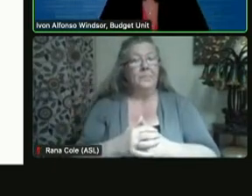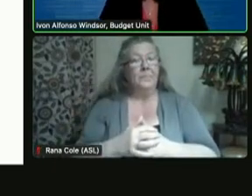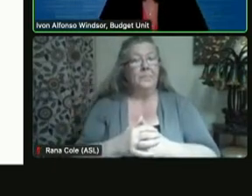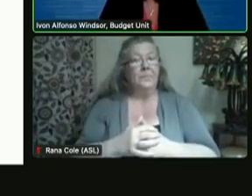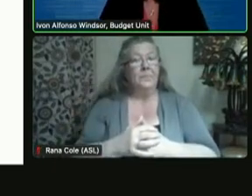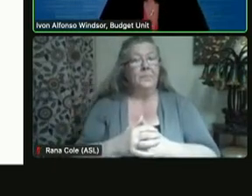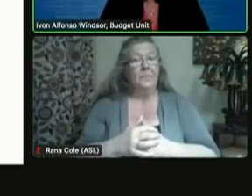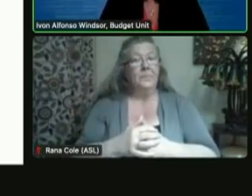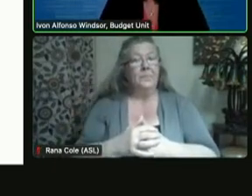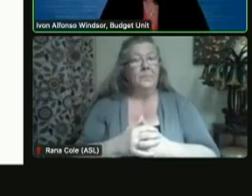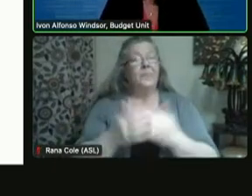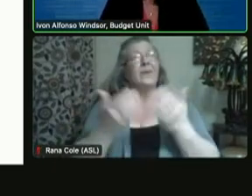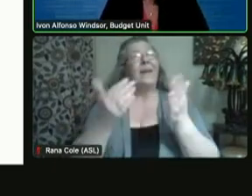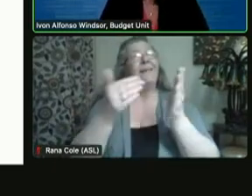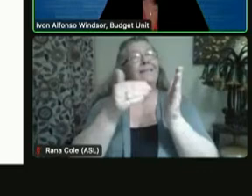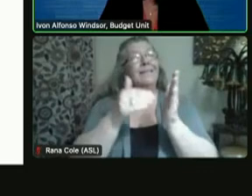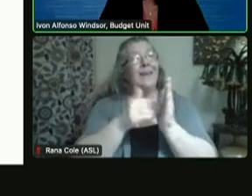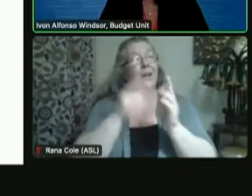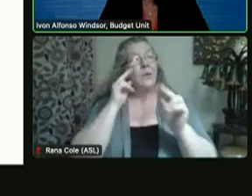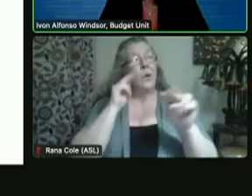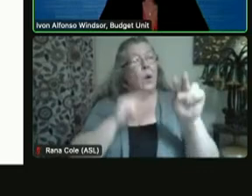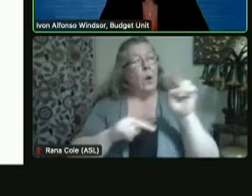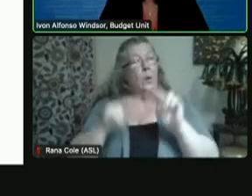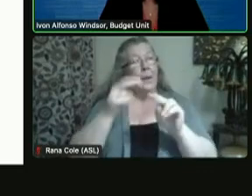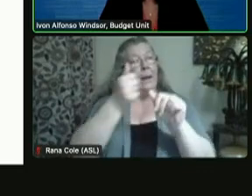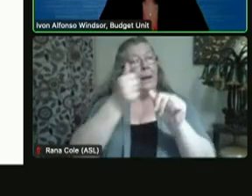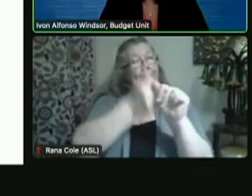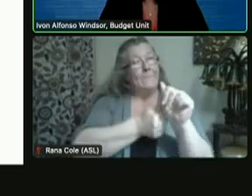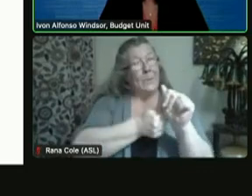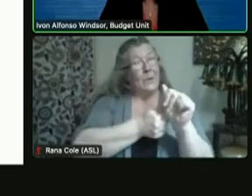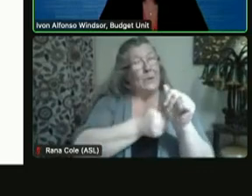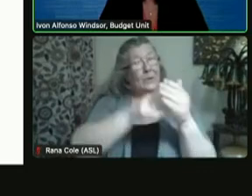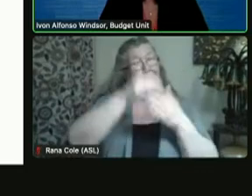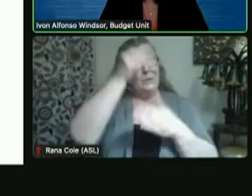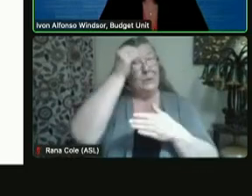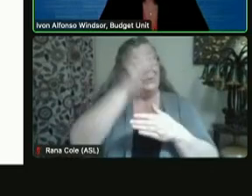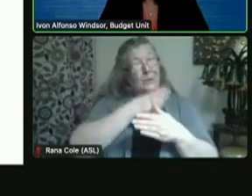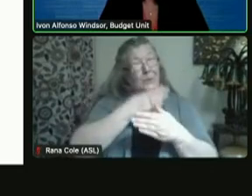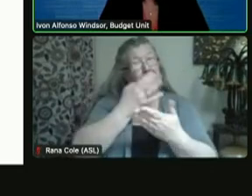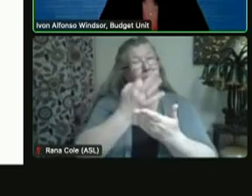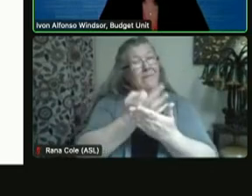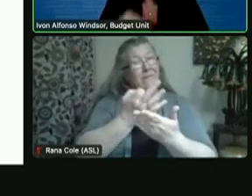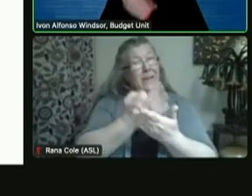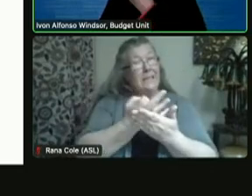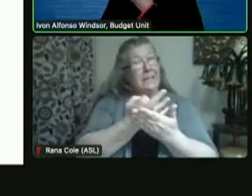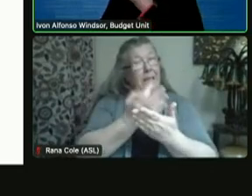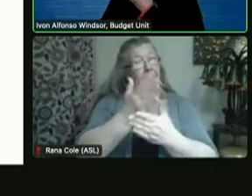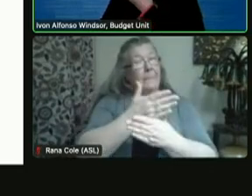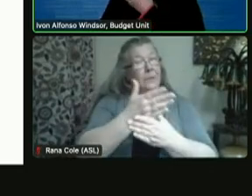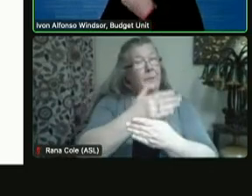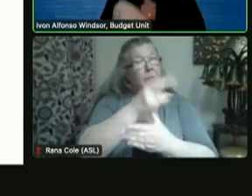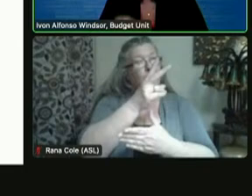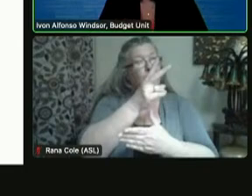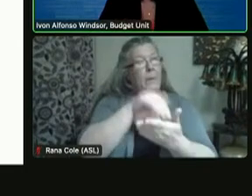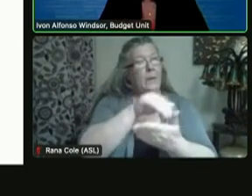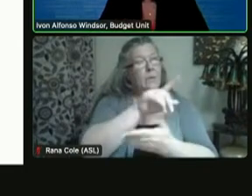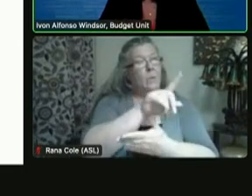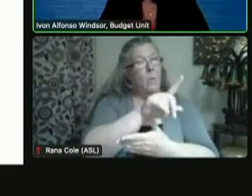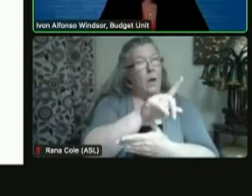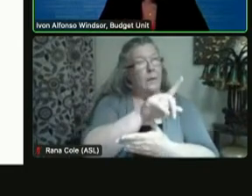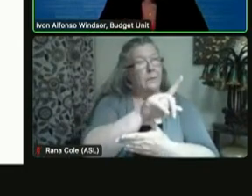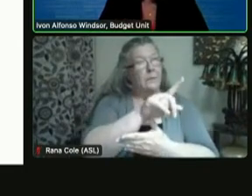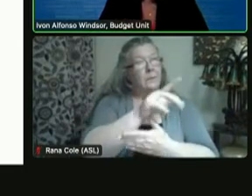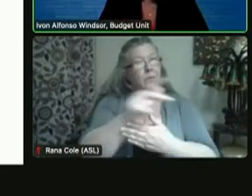Now, again, we're going to look at the per pupil funding from 2001 to 2023. As you can see here, in 2001, the amount